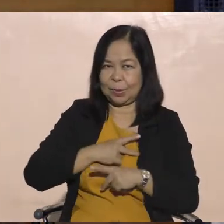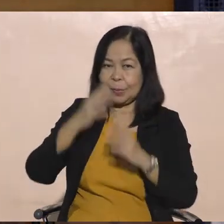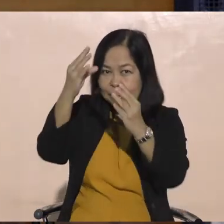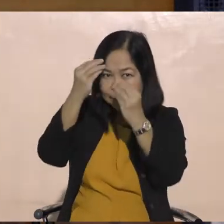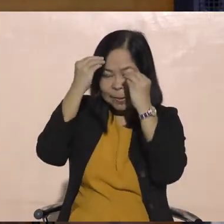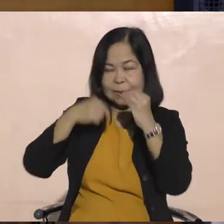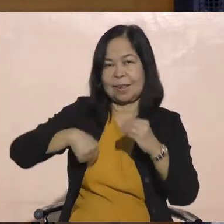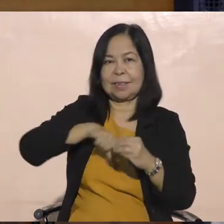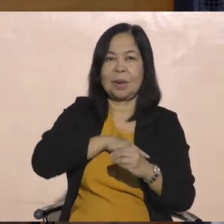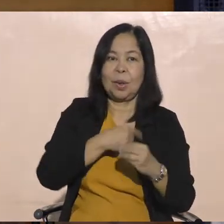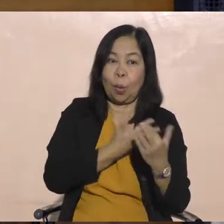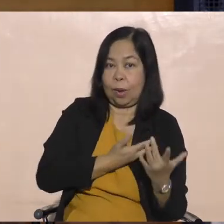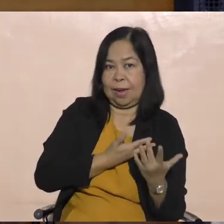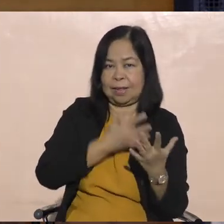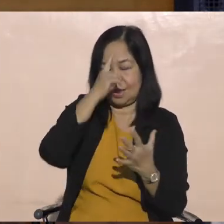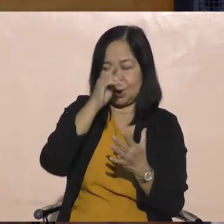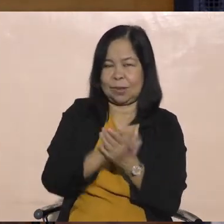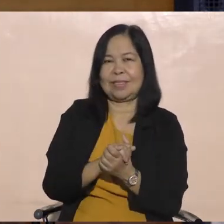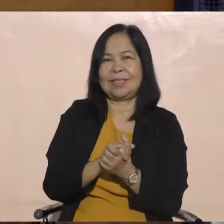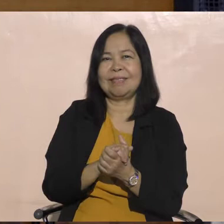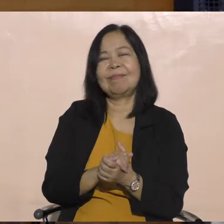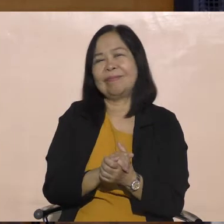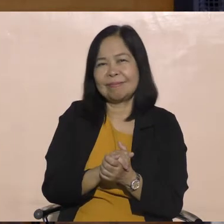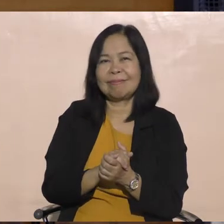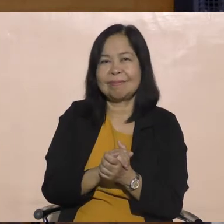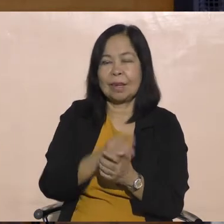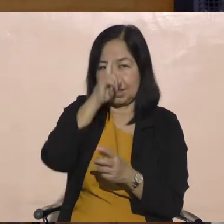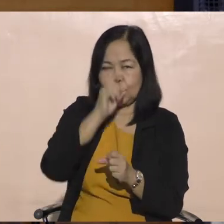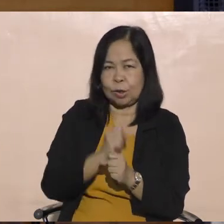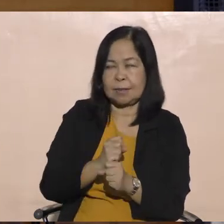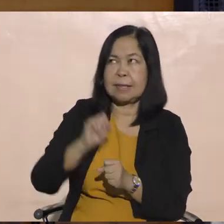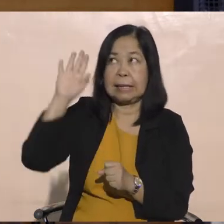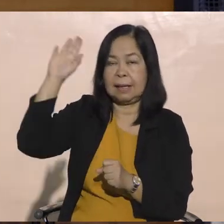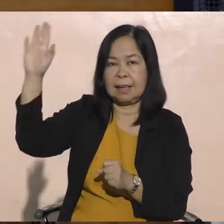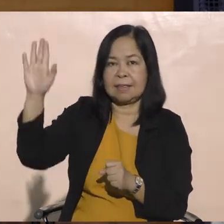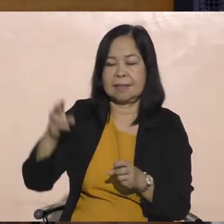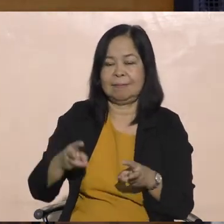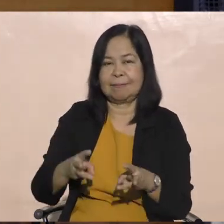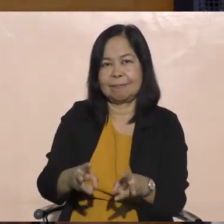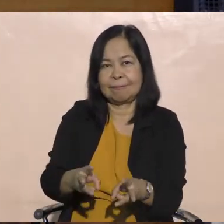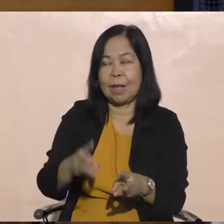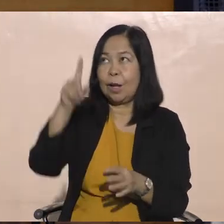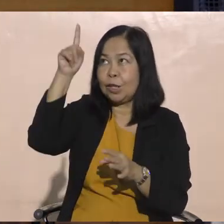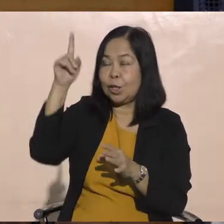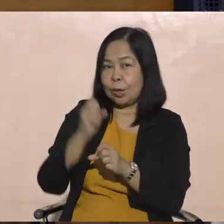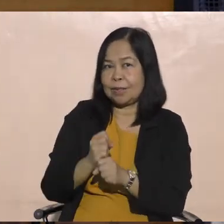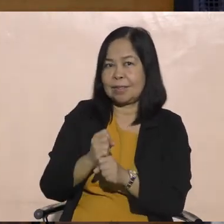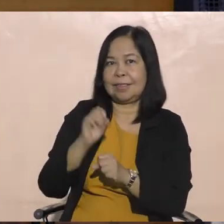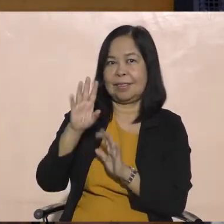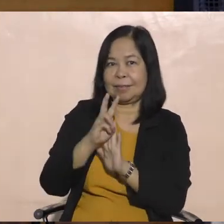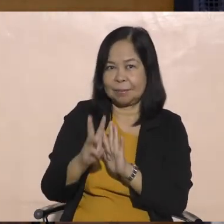wait and trust His timing. Amen? Hallelujah. So mga kaigsunan, there might be